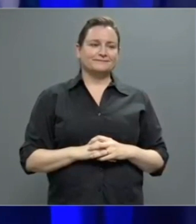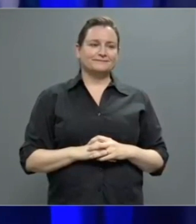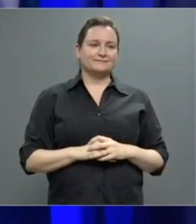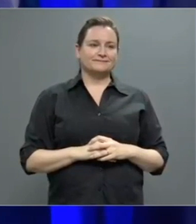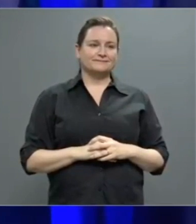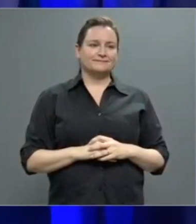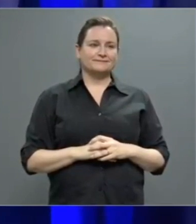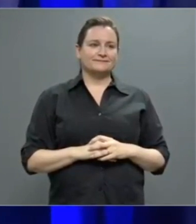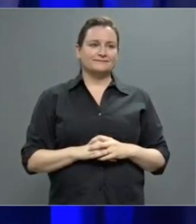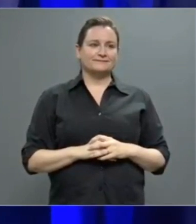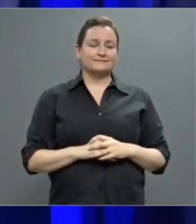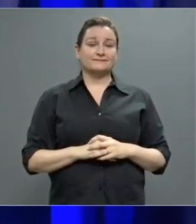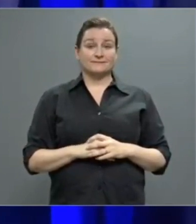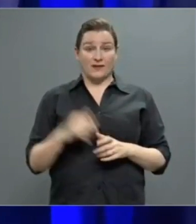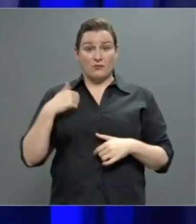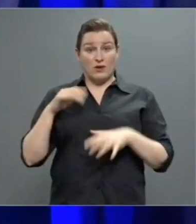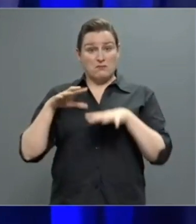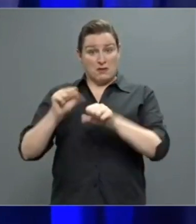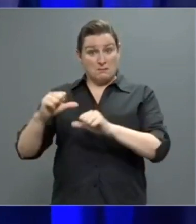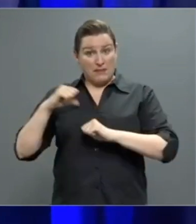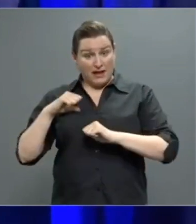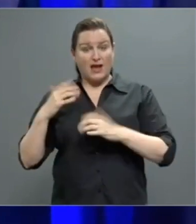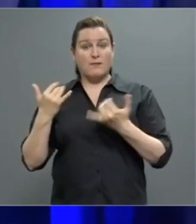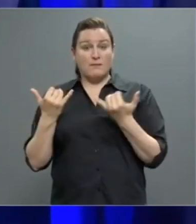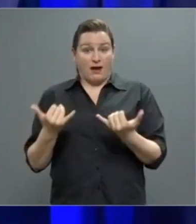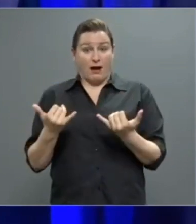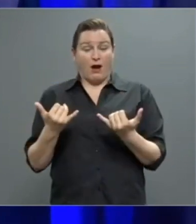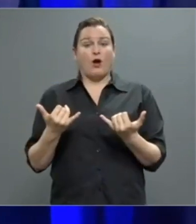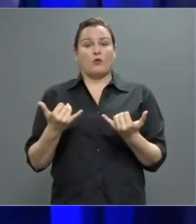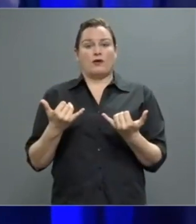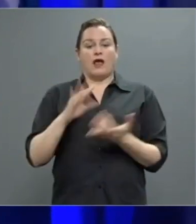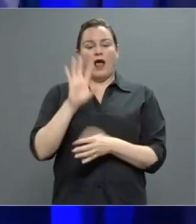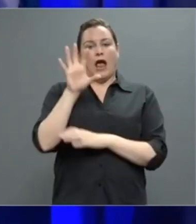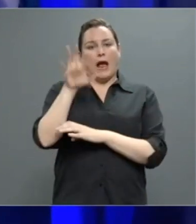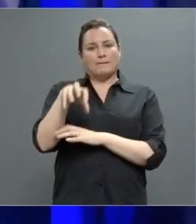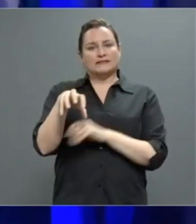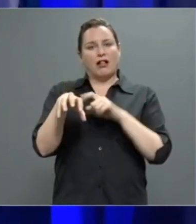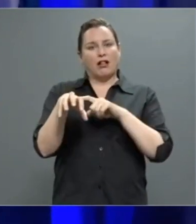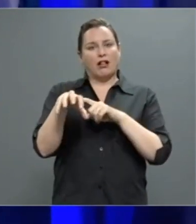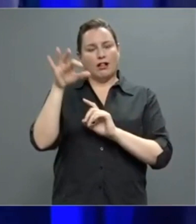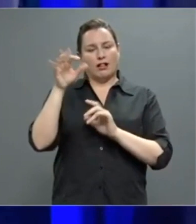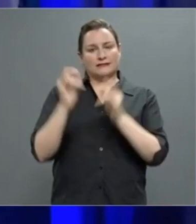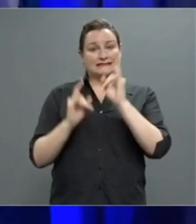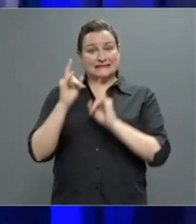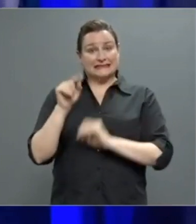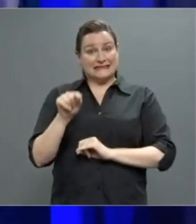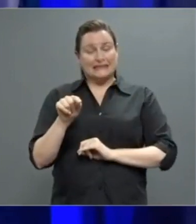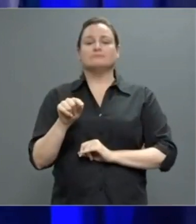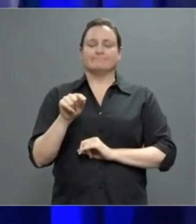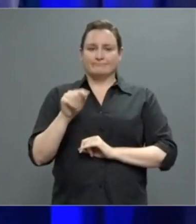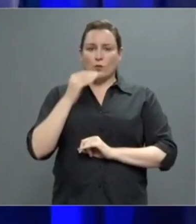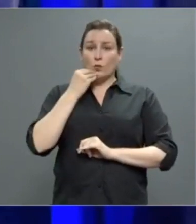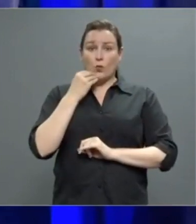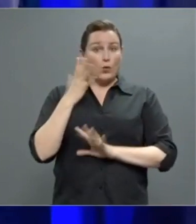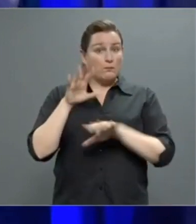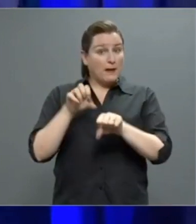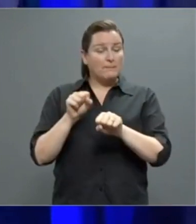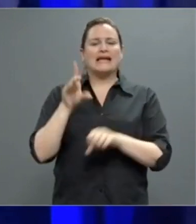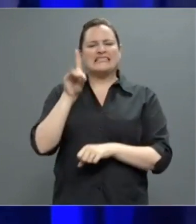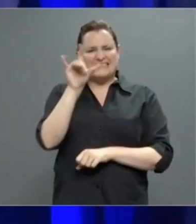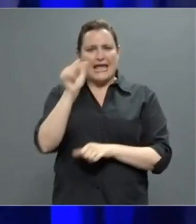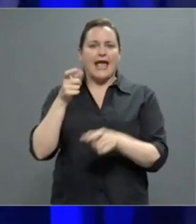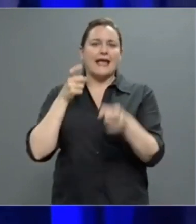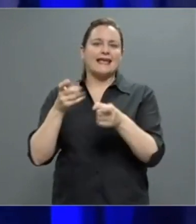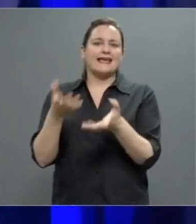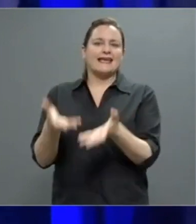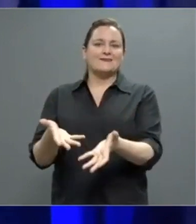As a result of that, the capital city of South Africa is once again governed by the DA. Aside from giving us